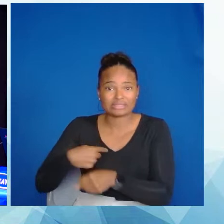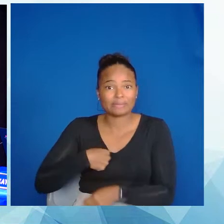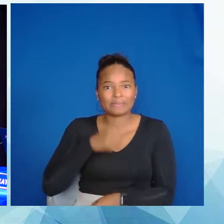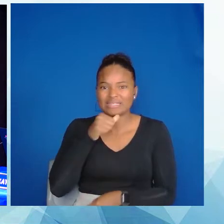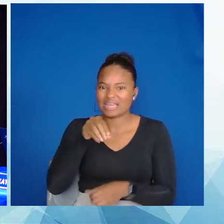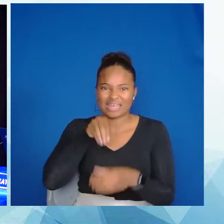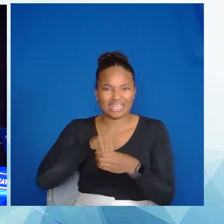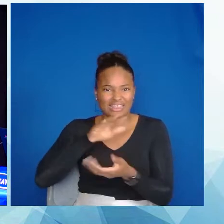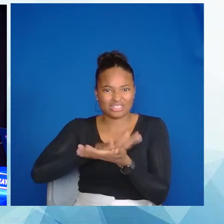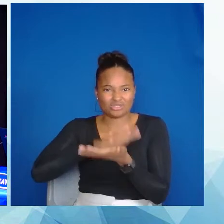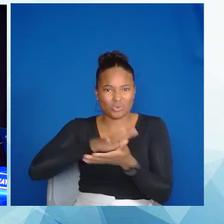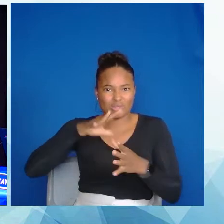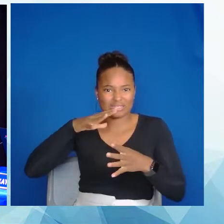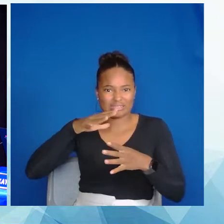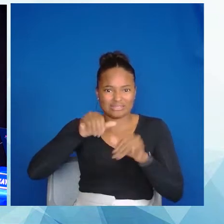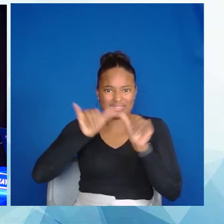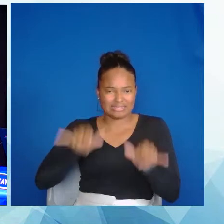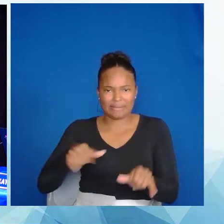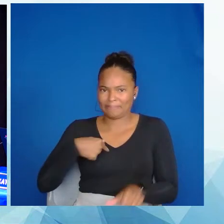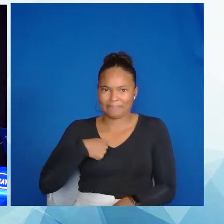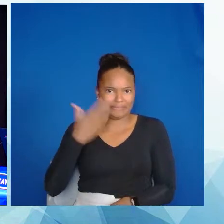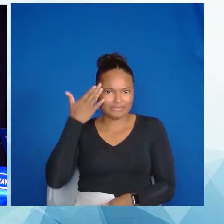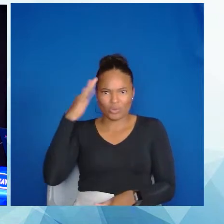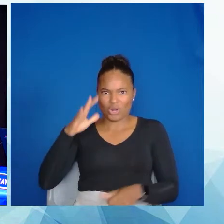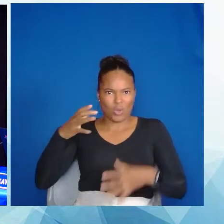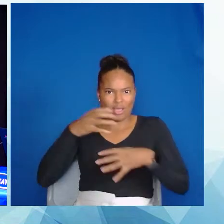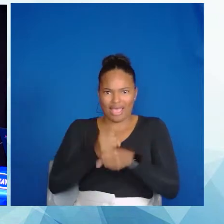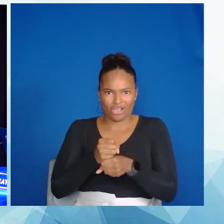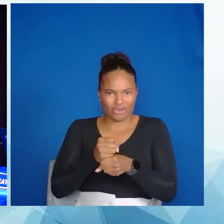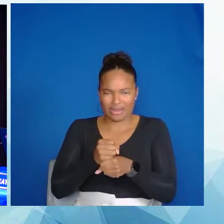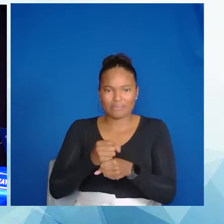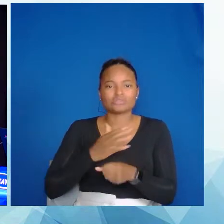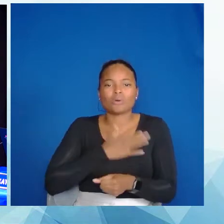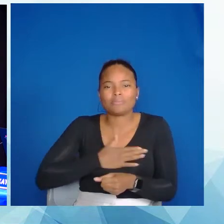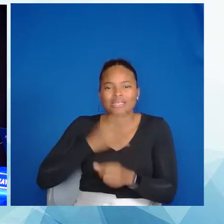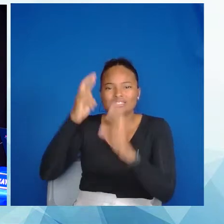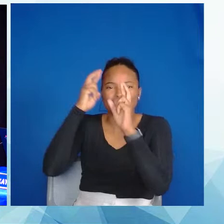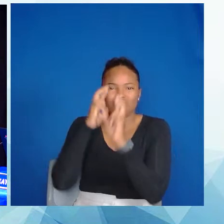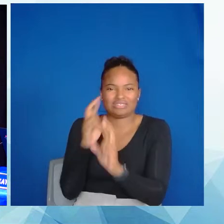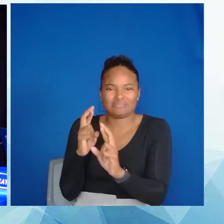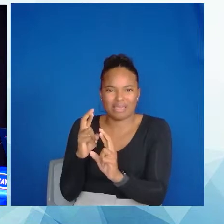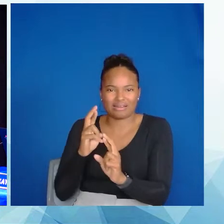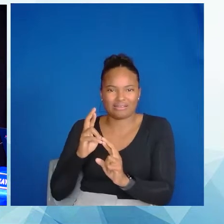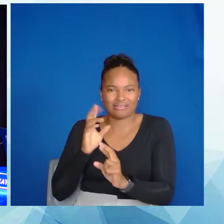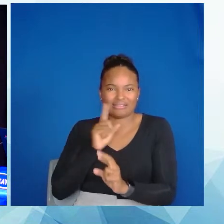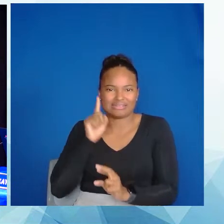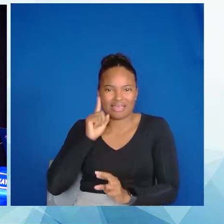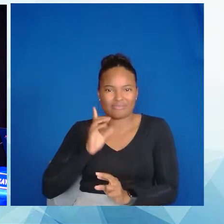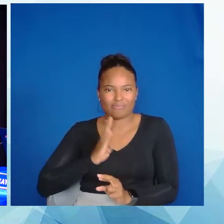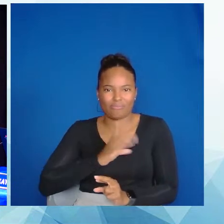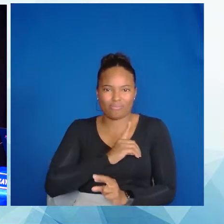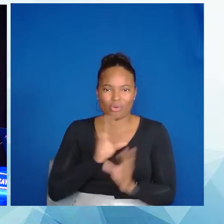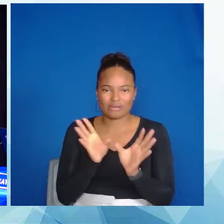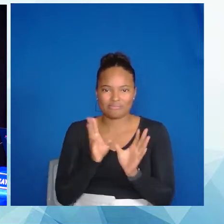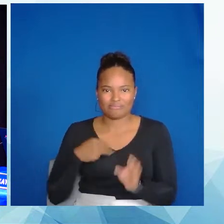the acronyms. So please be respectful of the deaf members of the board and refrain from using acronyms in your interpretation.